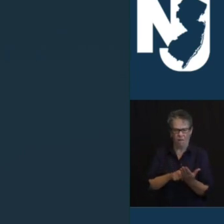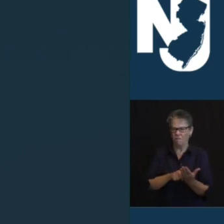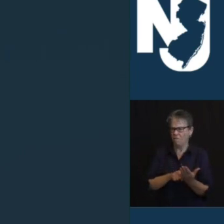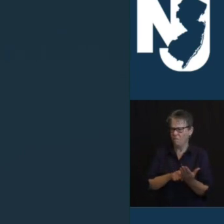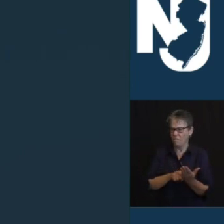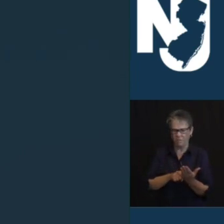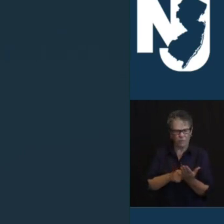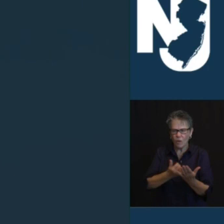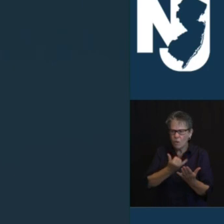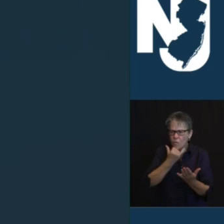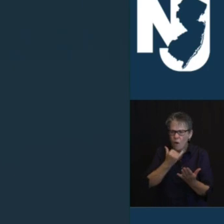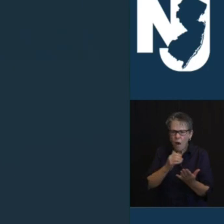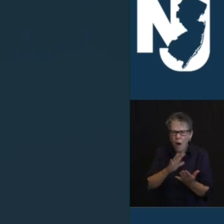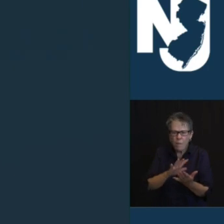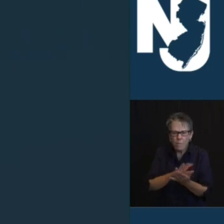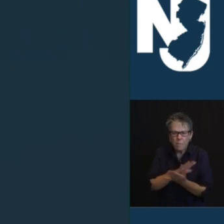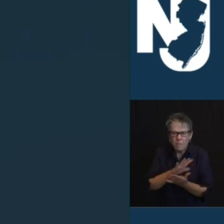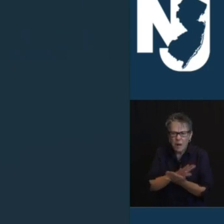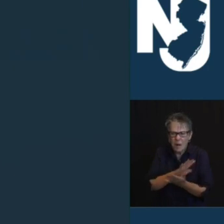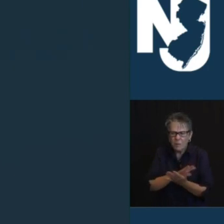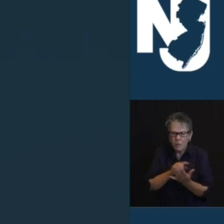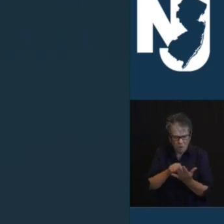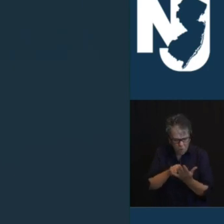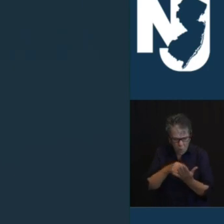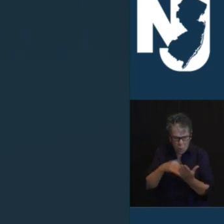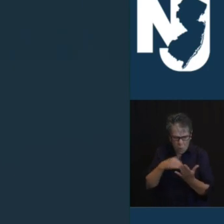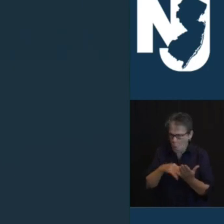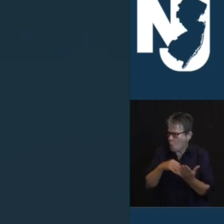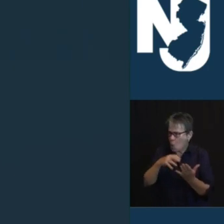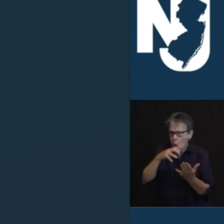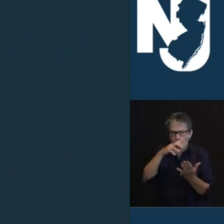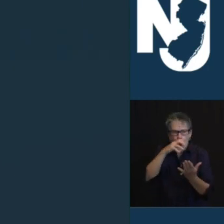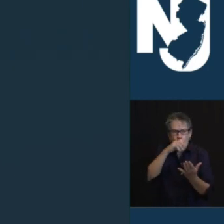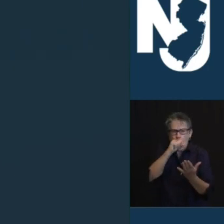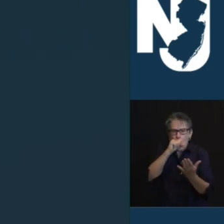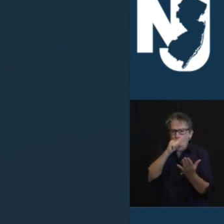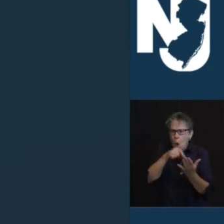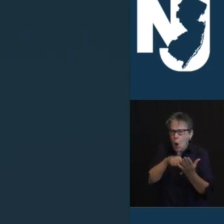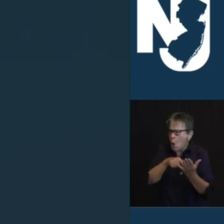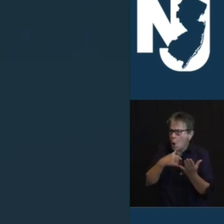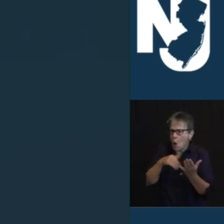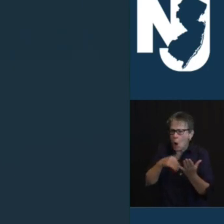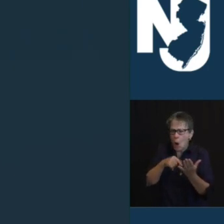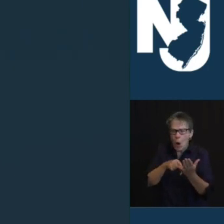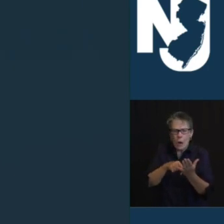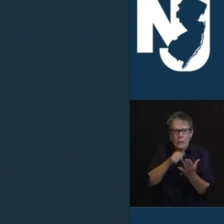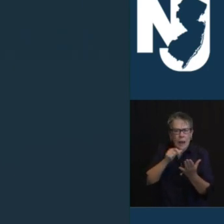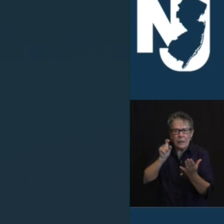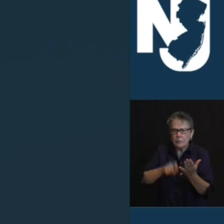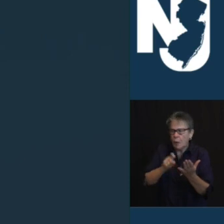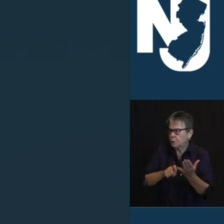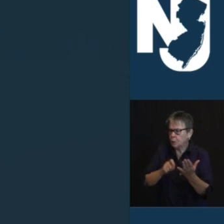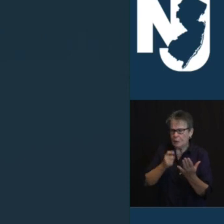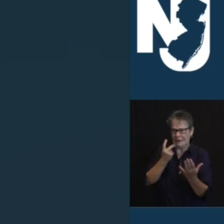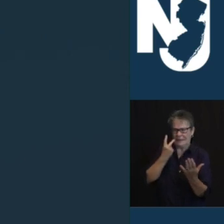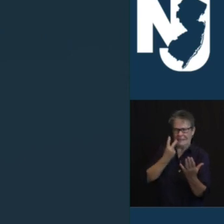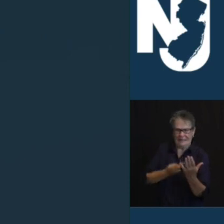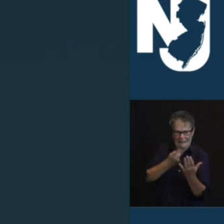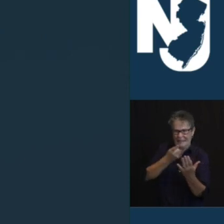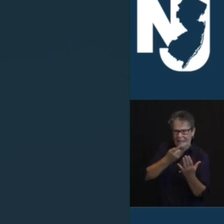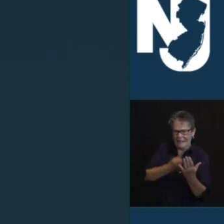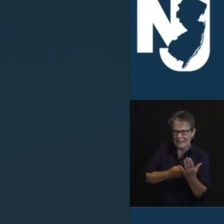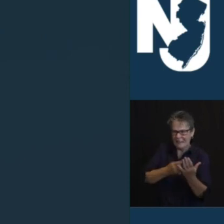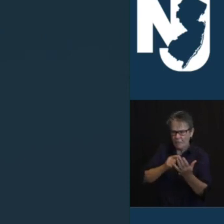very confidential information that would incriminate and undermine their case. The lawyer did the right